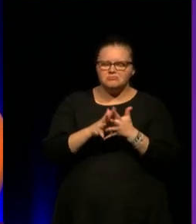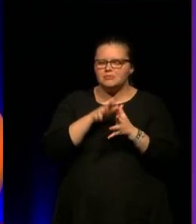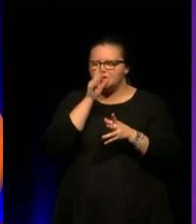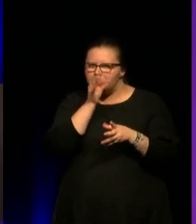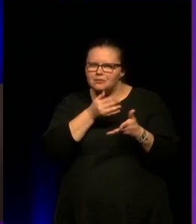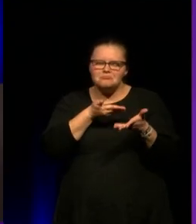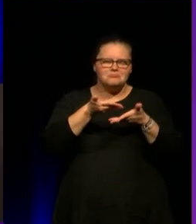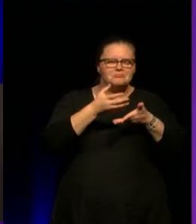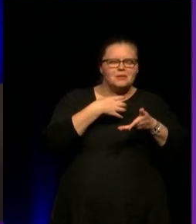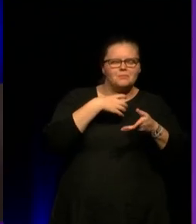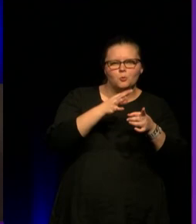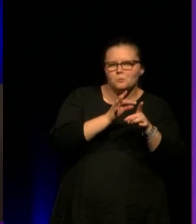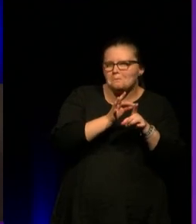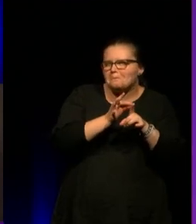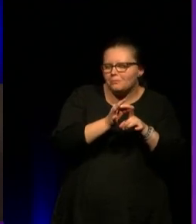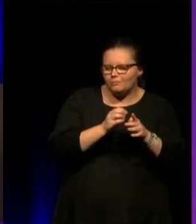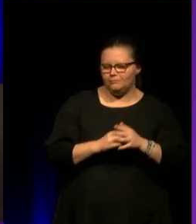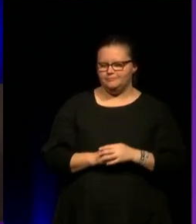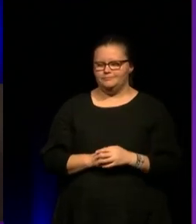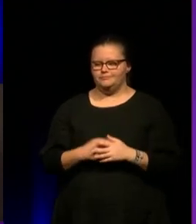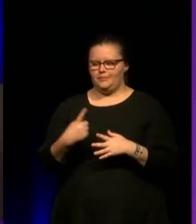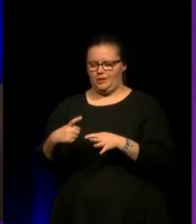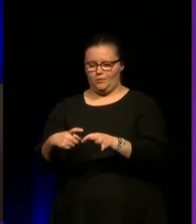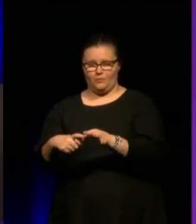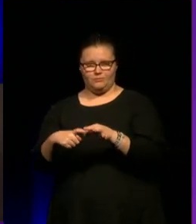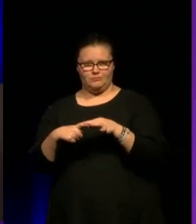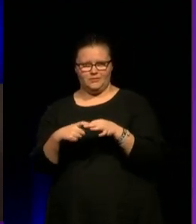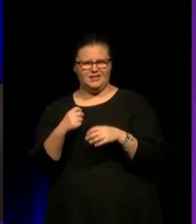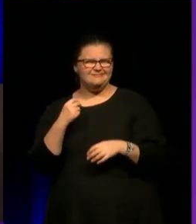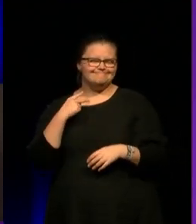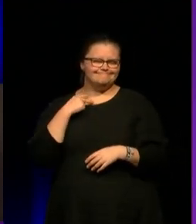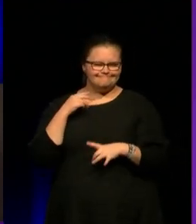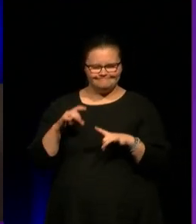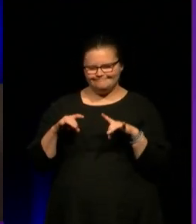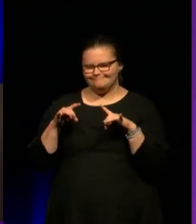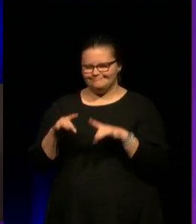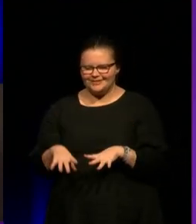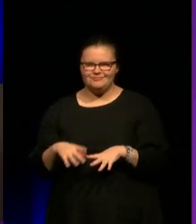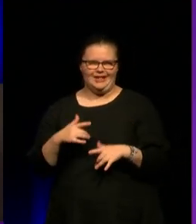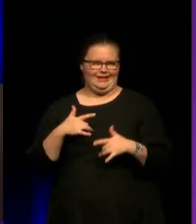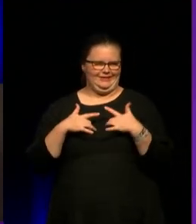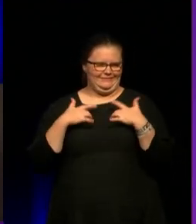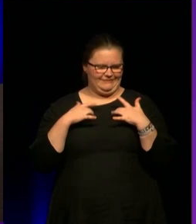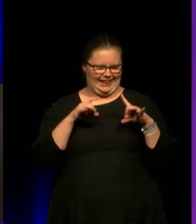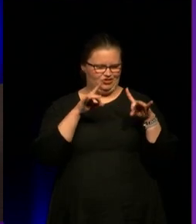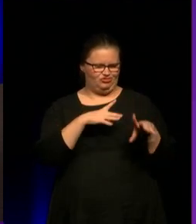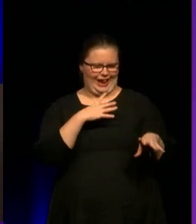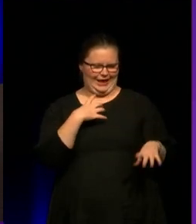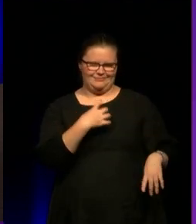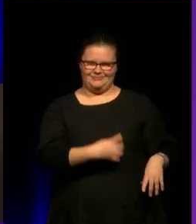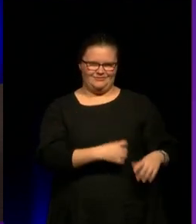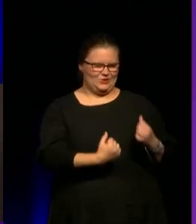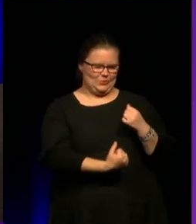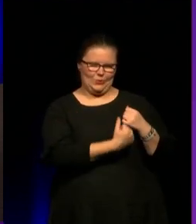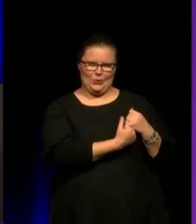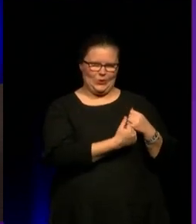discussion. One question has come through about, is it disappointing as an Australian that the Australian government has chosen not to support your product development